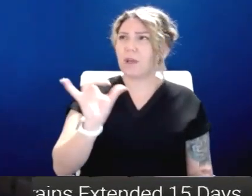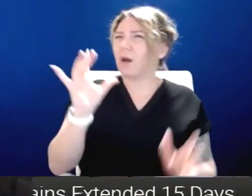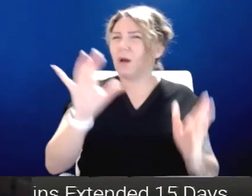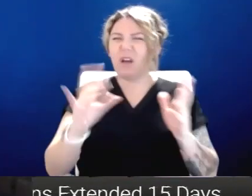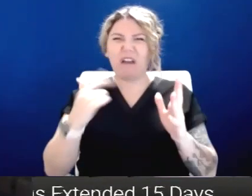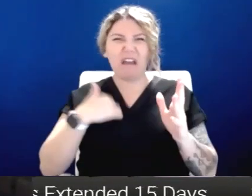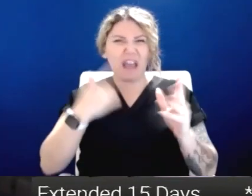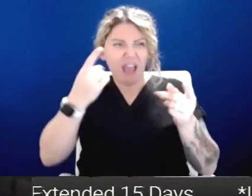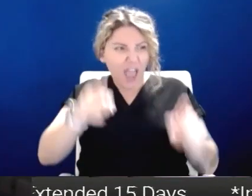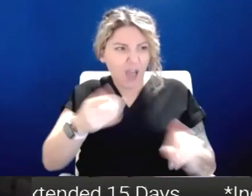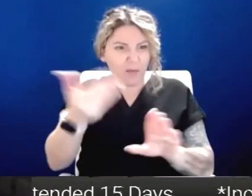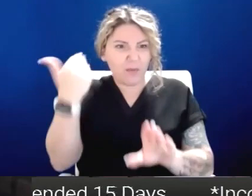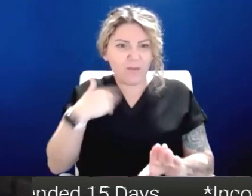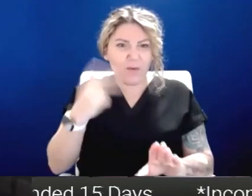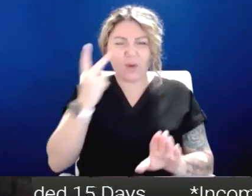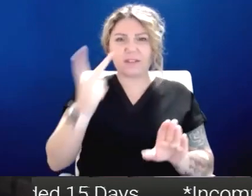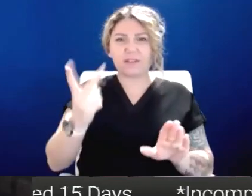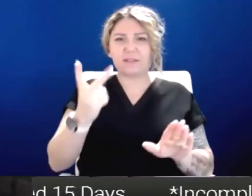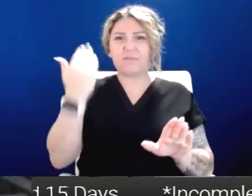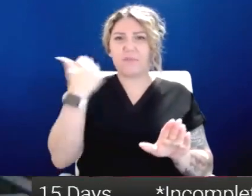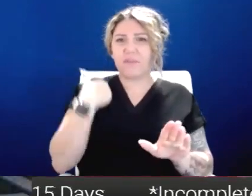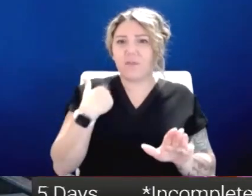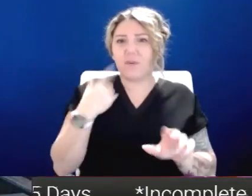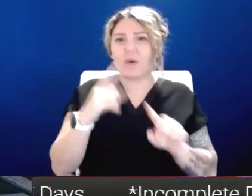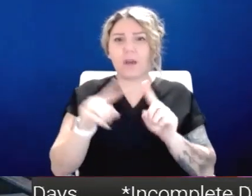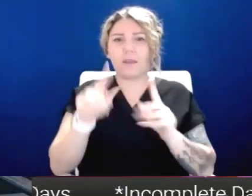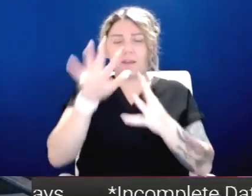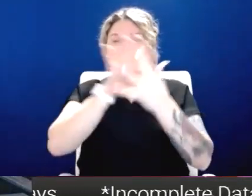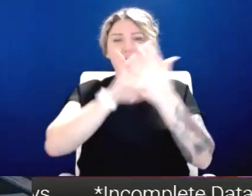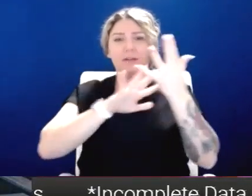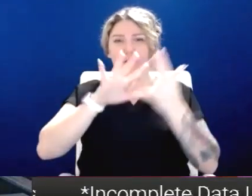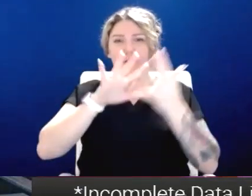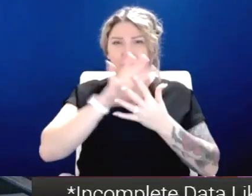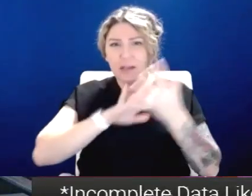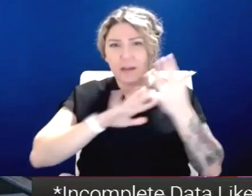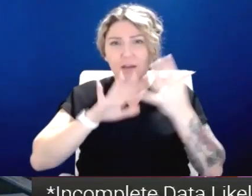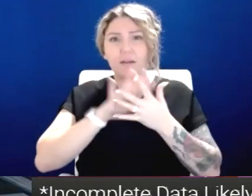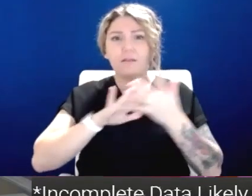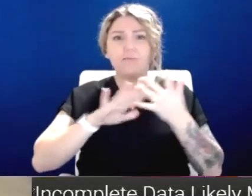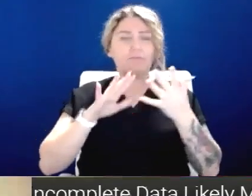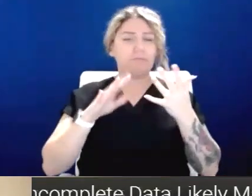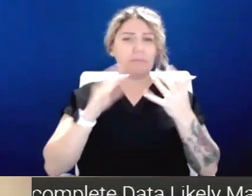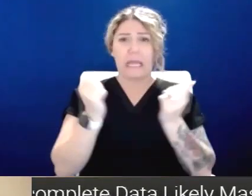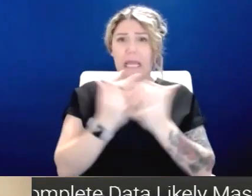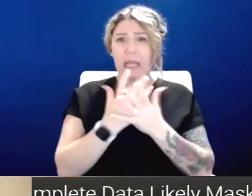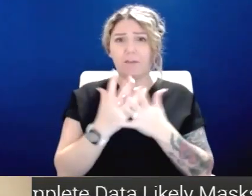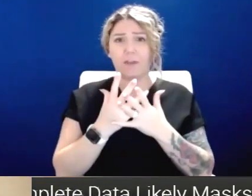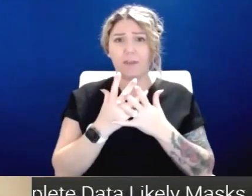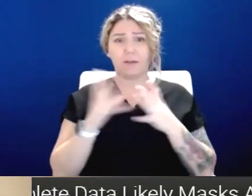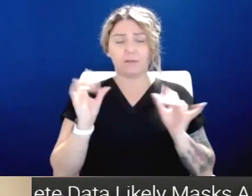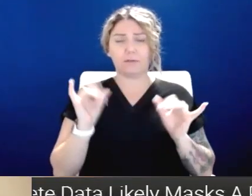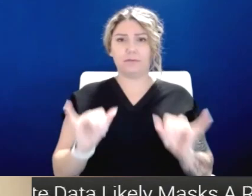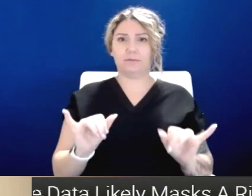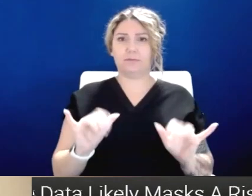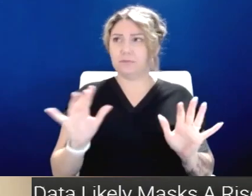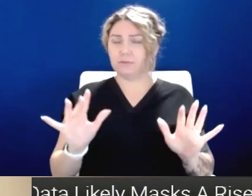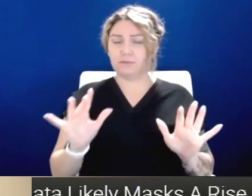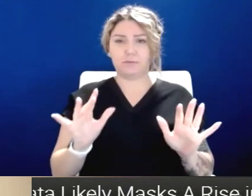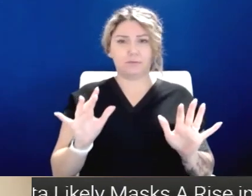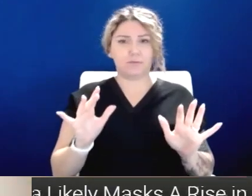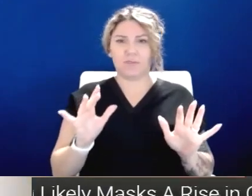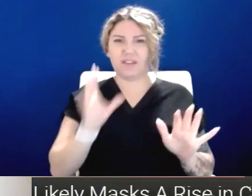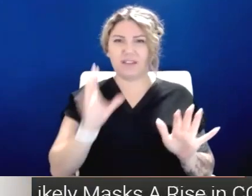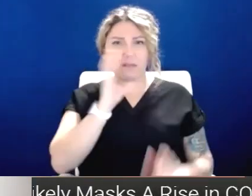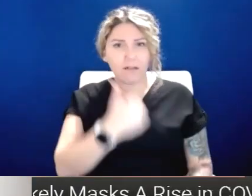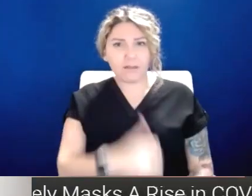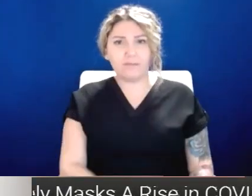seen something before, and you just kind of go dizzy. And just everything kind of just stands still and kind of, it's just odd.